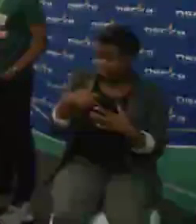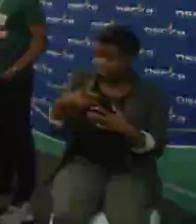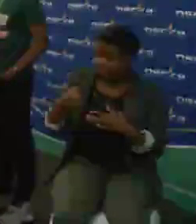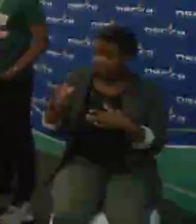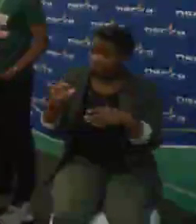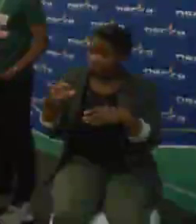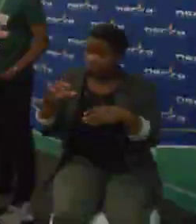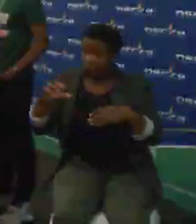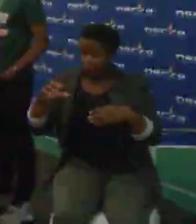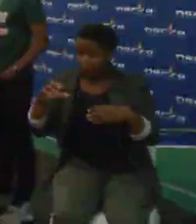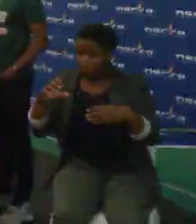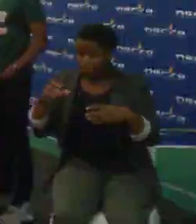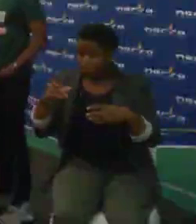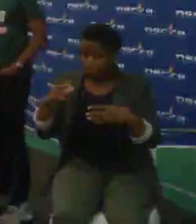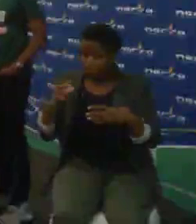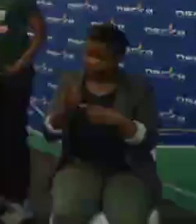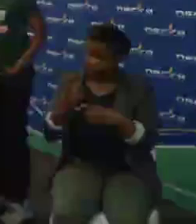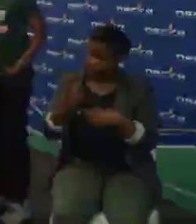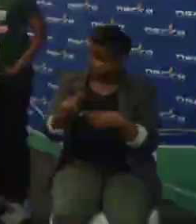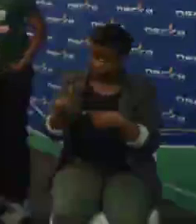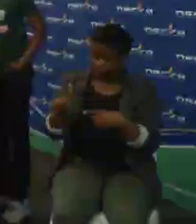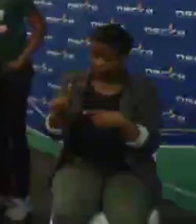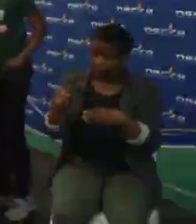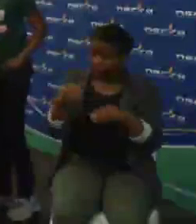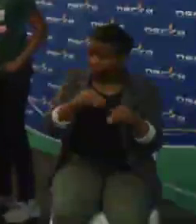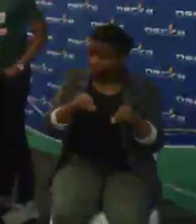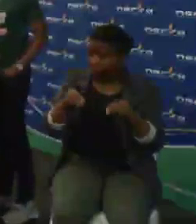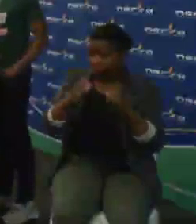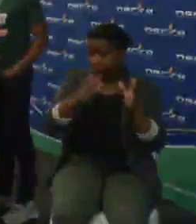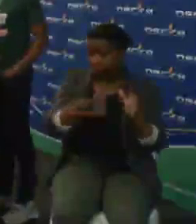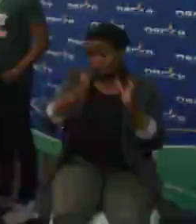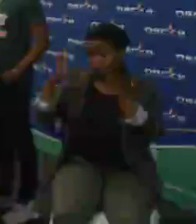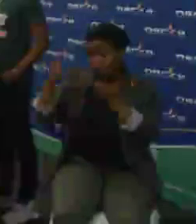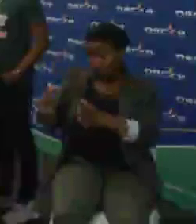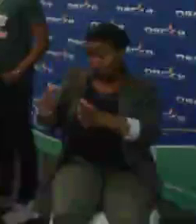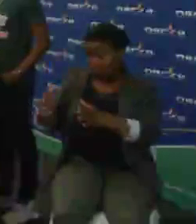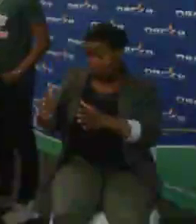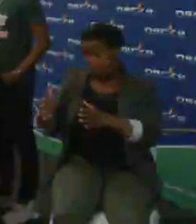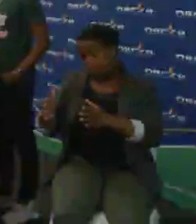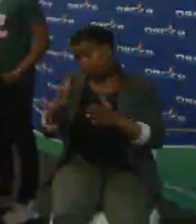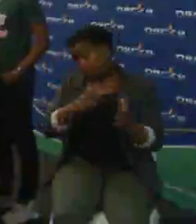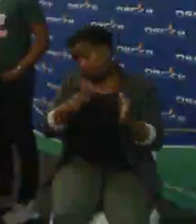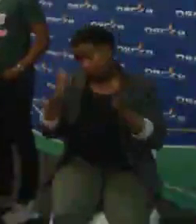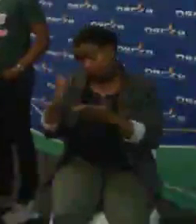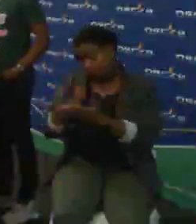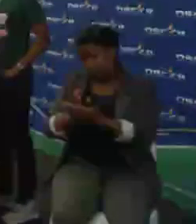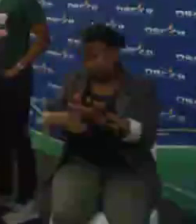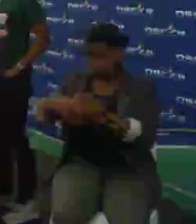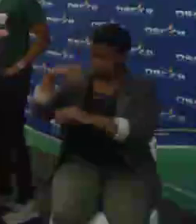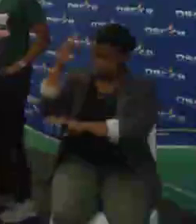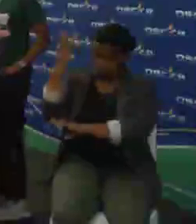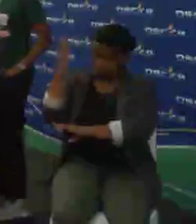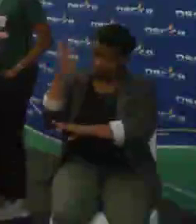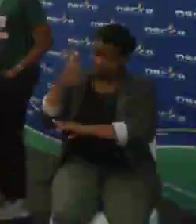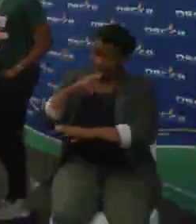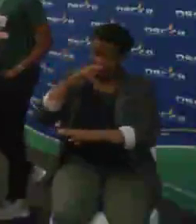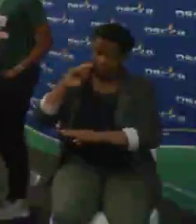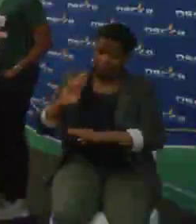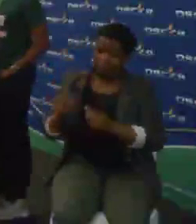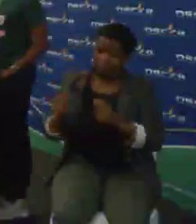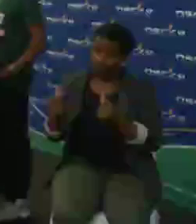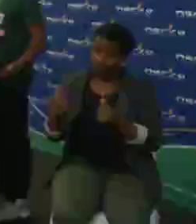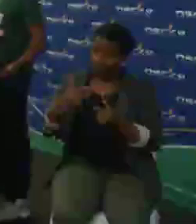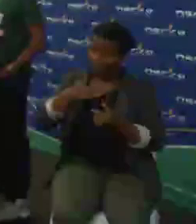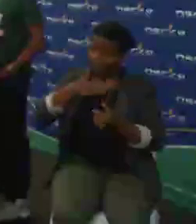where it had to be taken. But essentially, moving on, the next part of the presentation is really about the real price. We